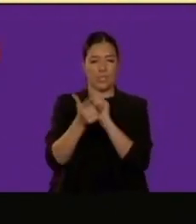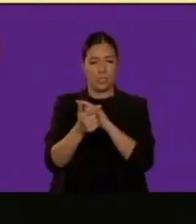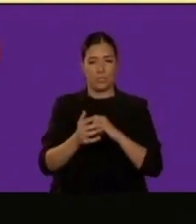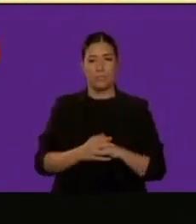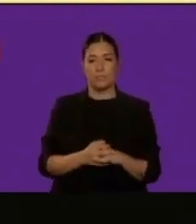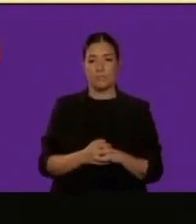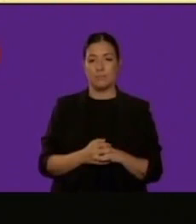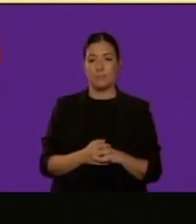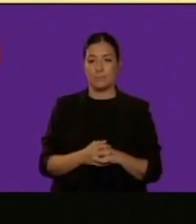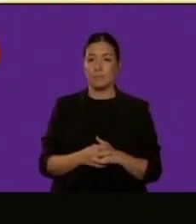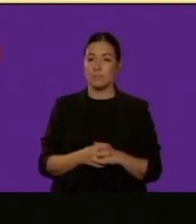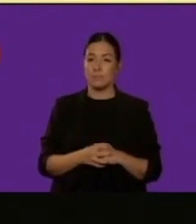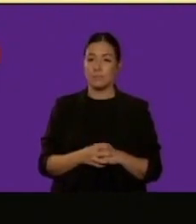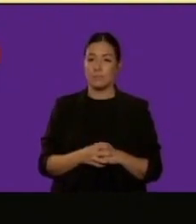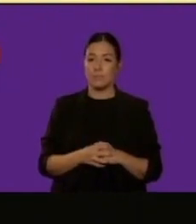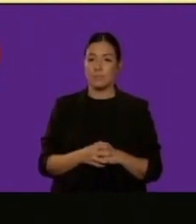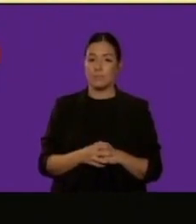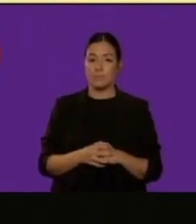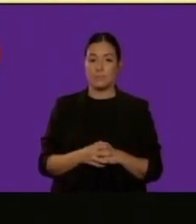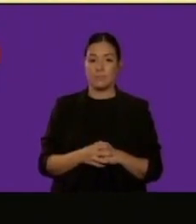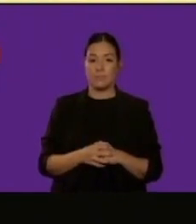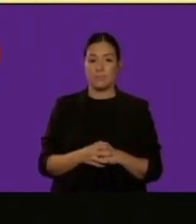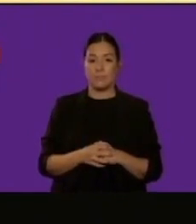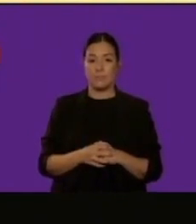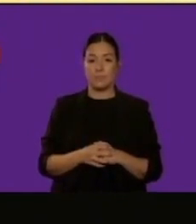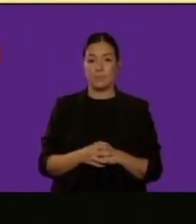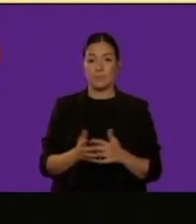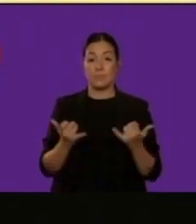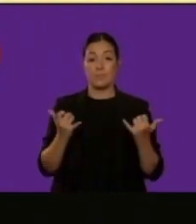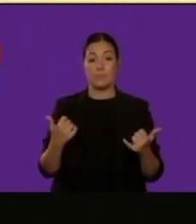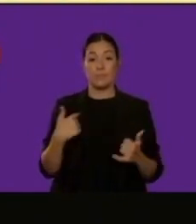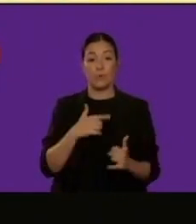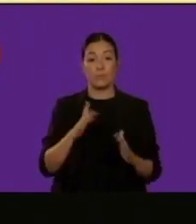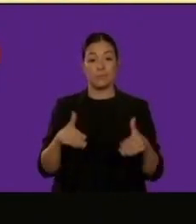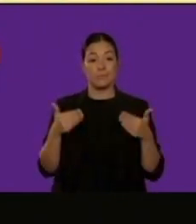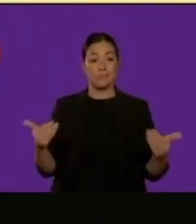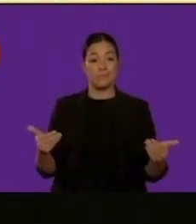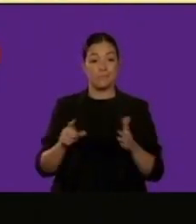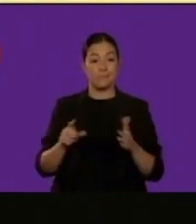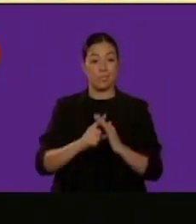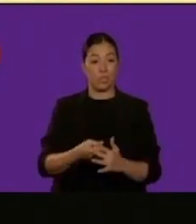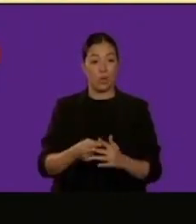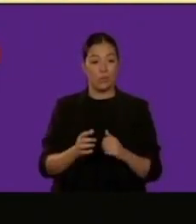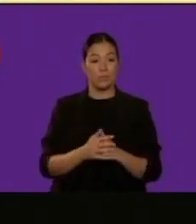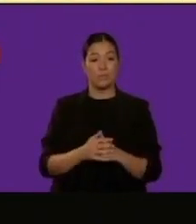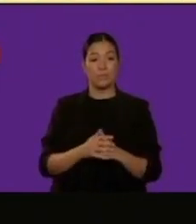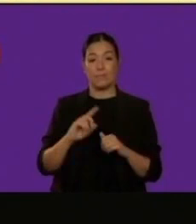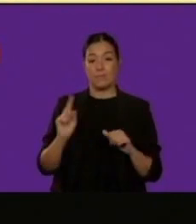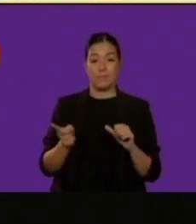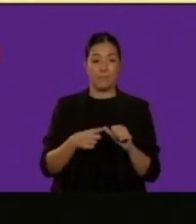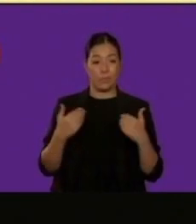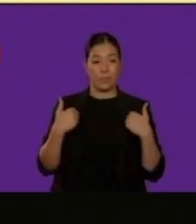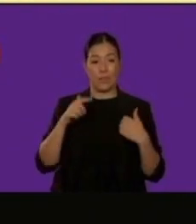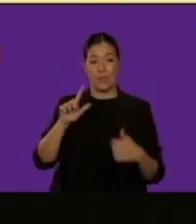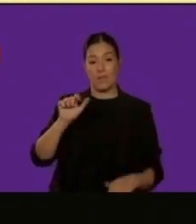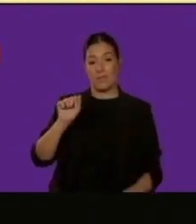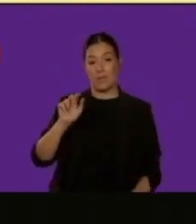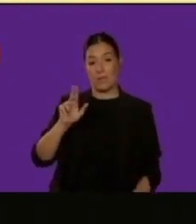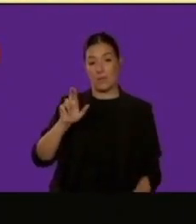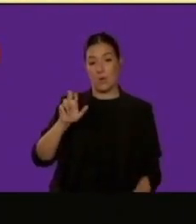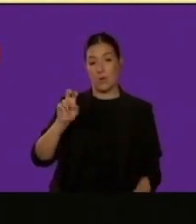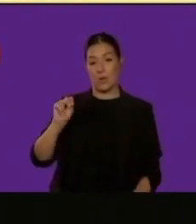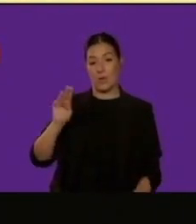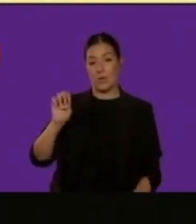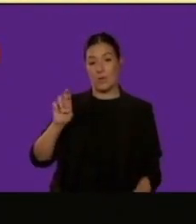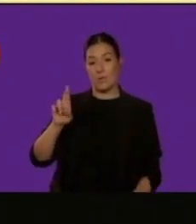father was born in Puerto Rico. She didn't teach me Spanish. I'm learning a little bit now. I'm a